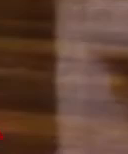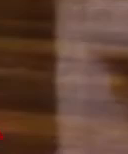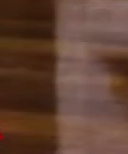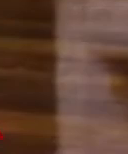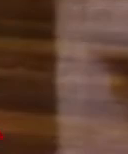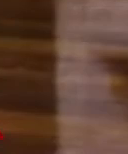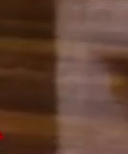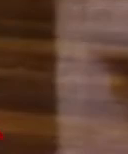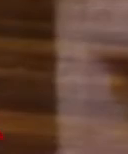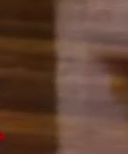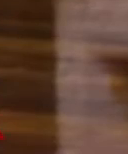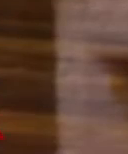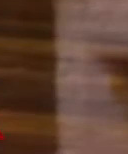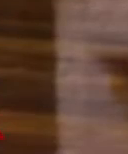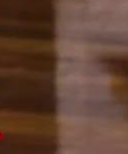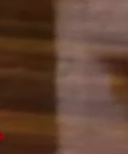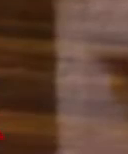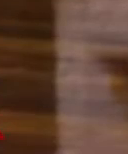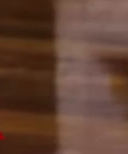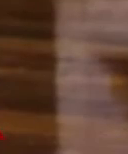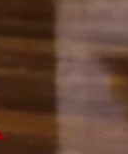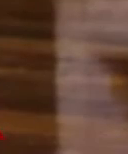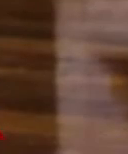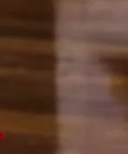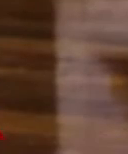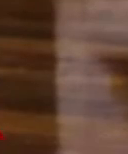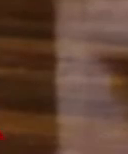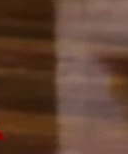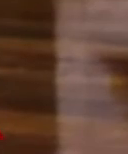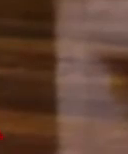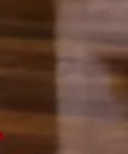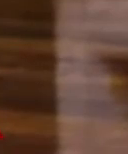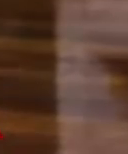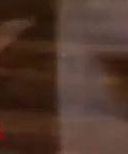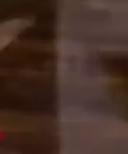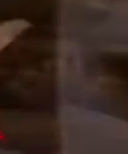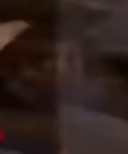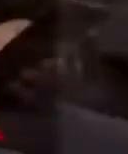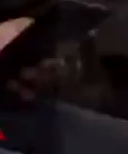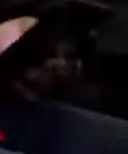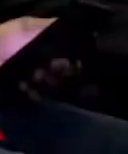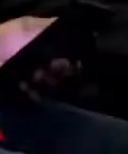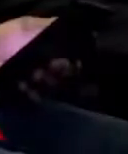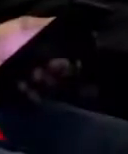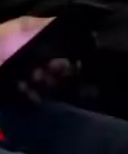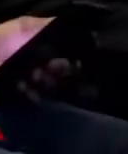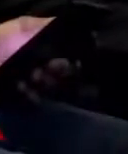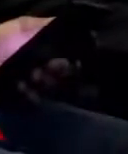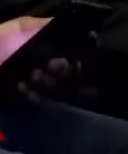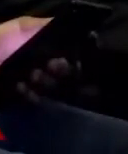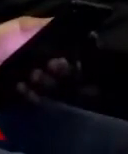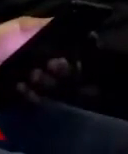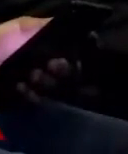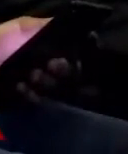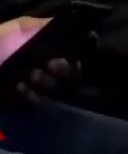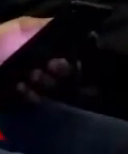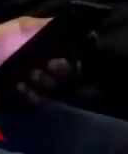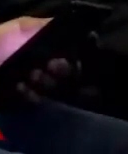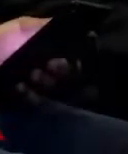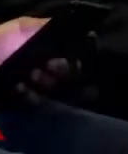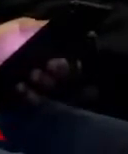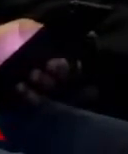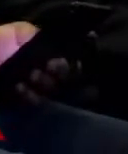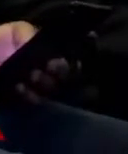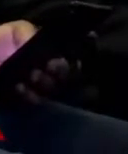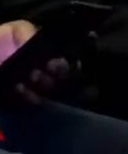on the operations of the department, both at policy as well as at implementation level. Conversations that will be facilitated and